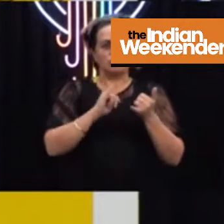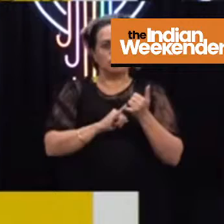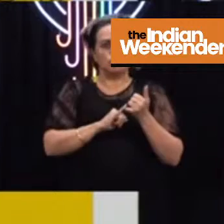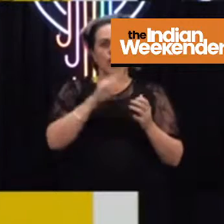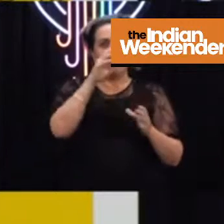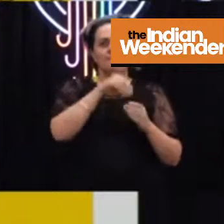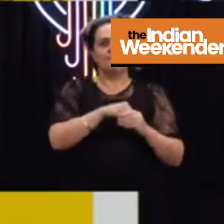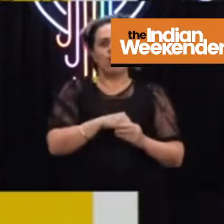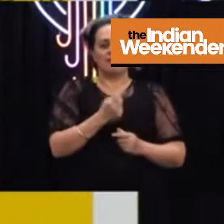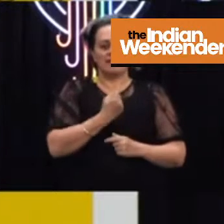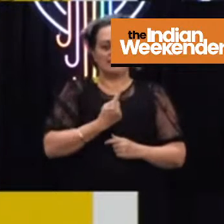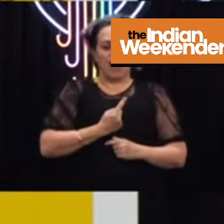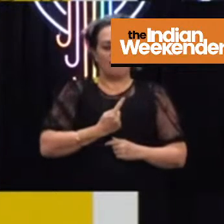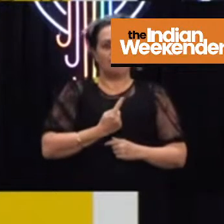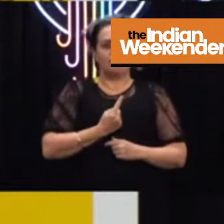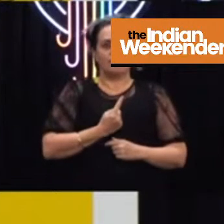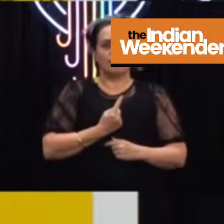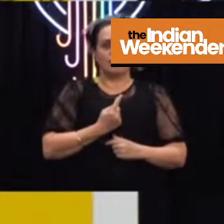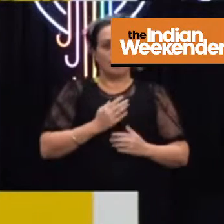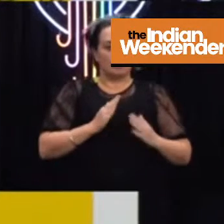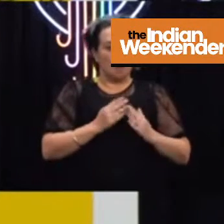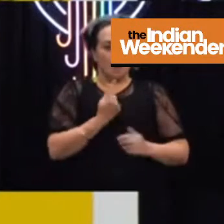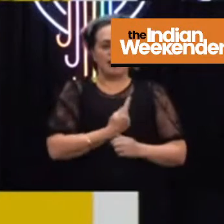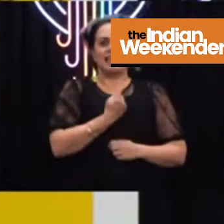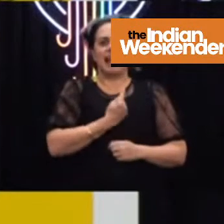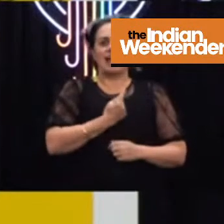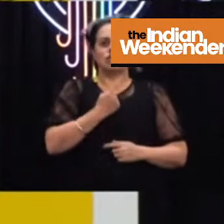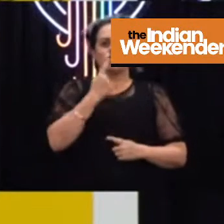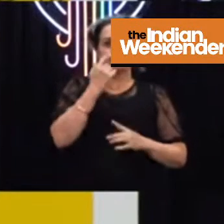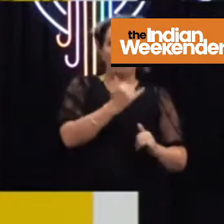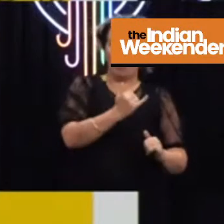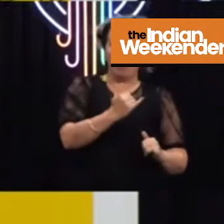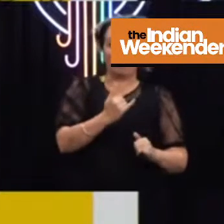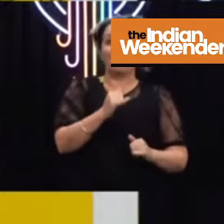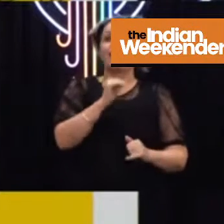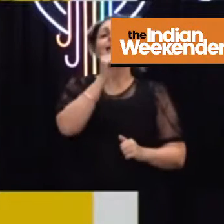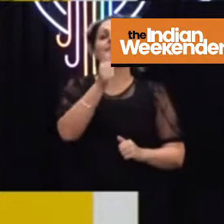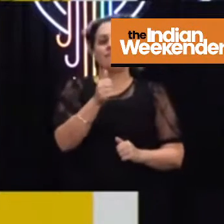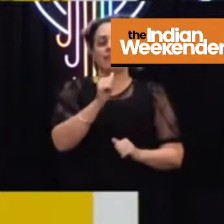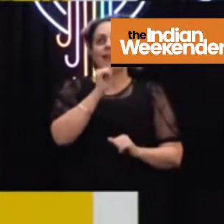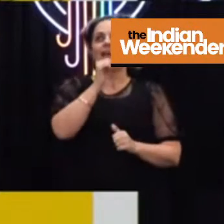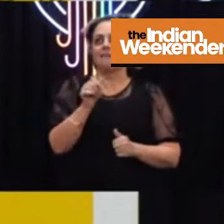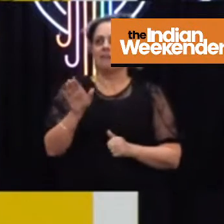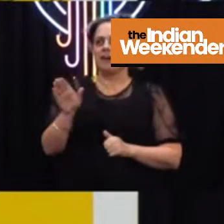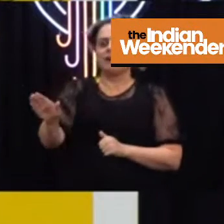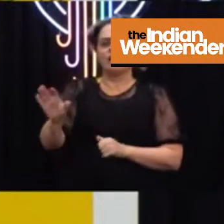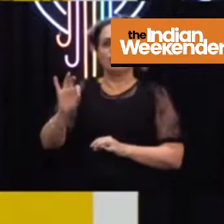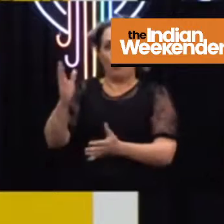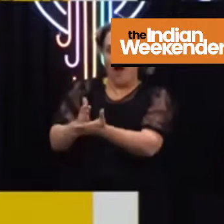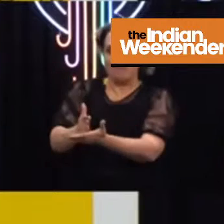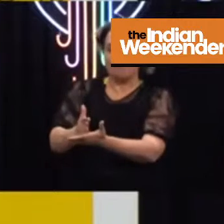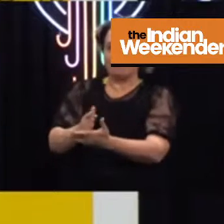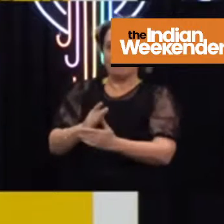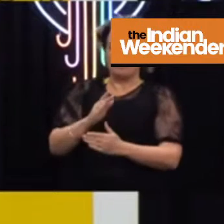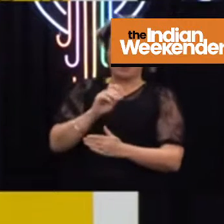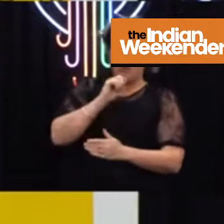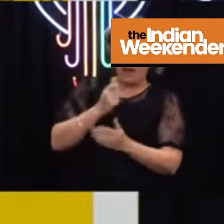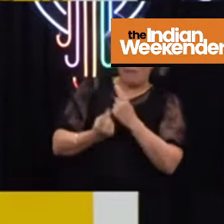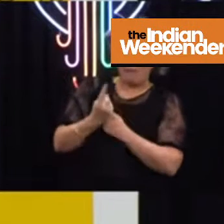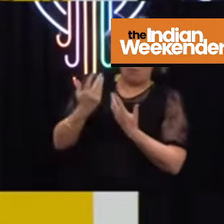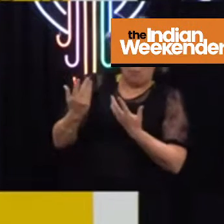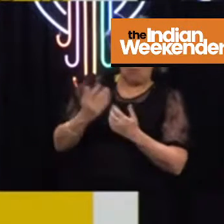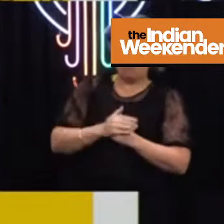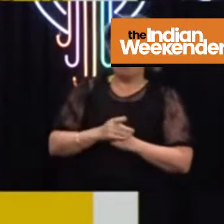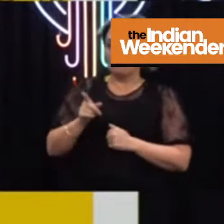self-isolation trial. But yes, no, totally hypothetical. But yeah, just, I don't think it's likely at this stage, no, but go ahead. Would